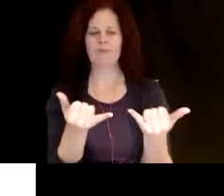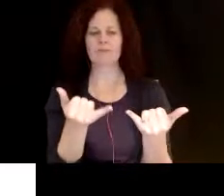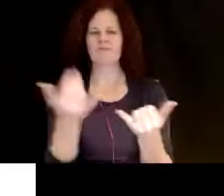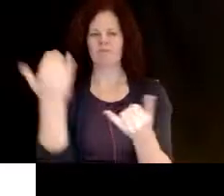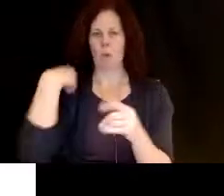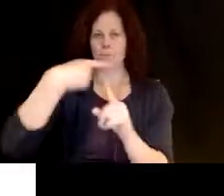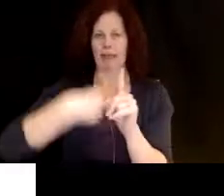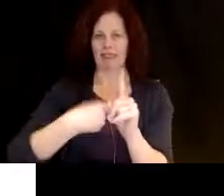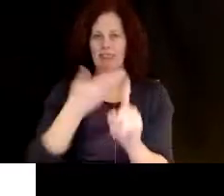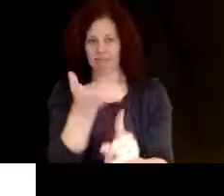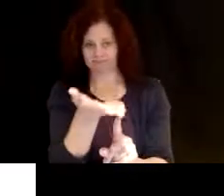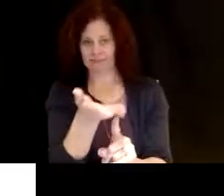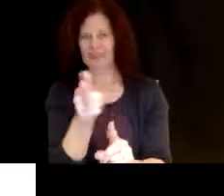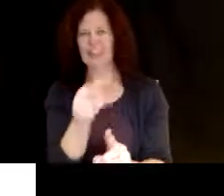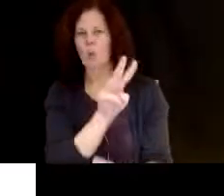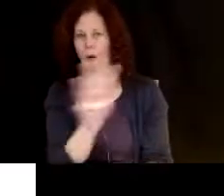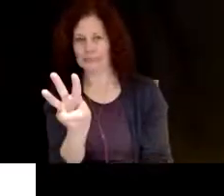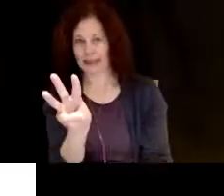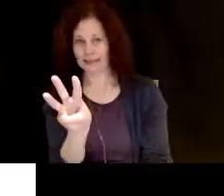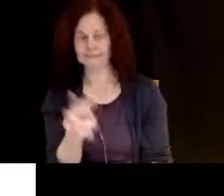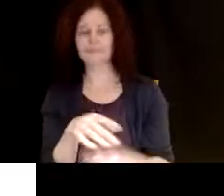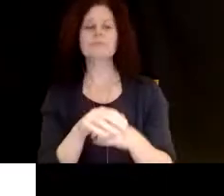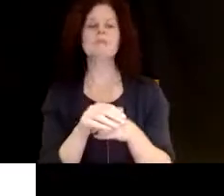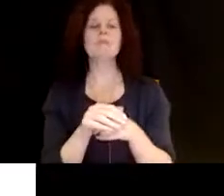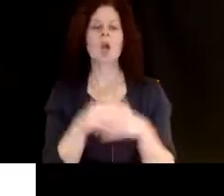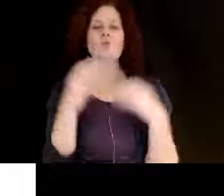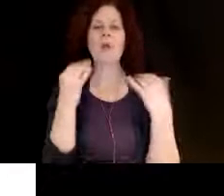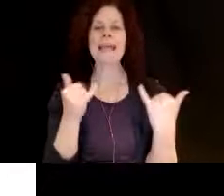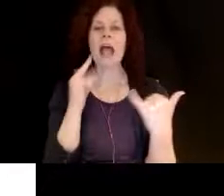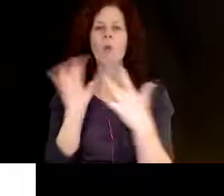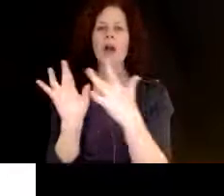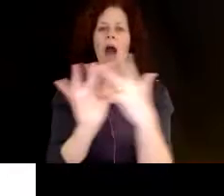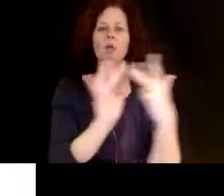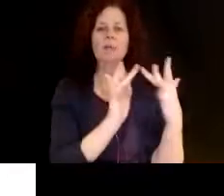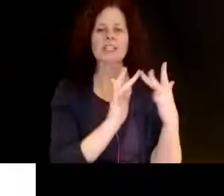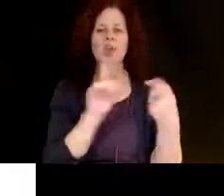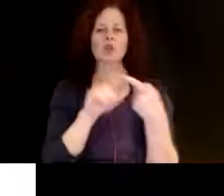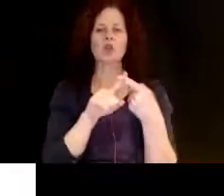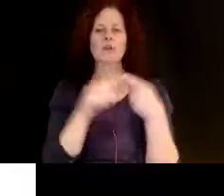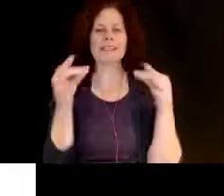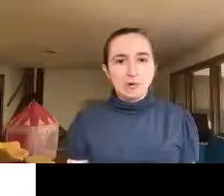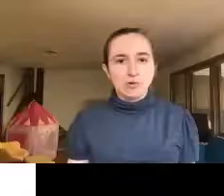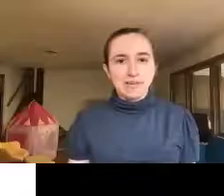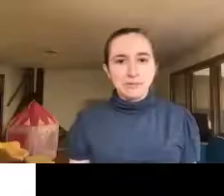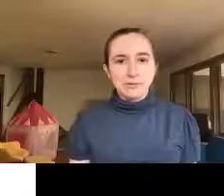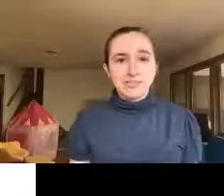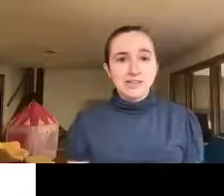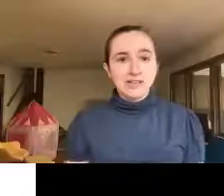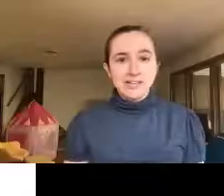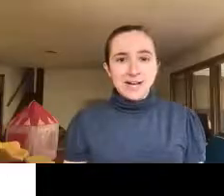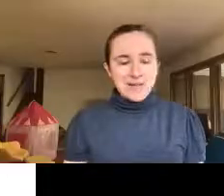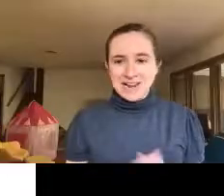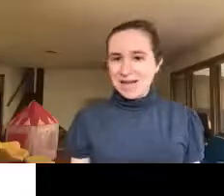website linked here, and we're now in the process of doing outreach to decision makers and advocates at the state, regional, and local